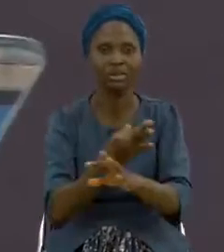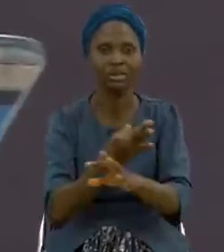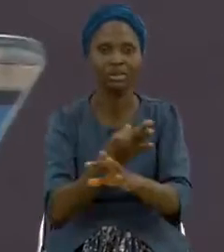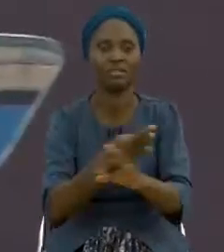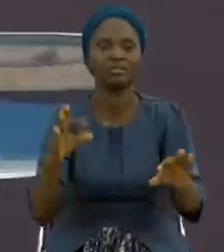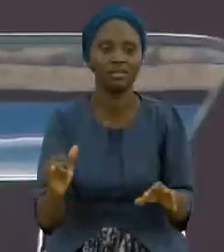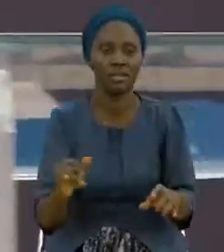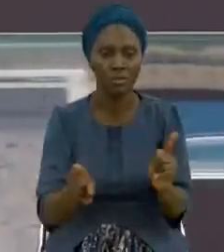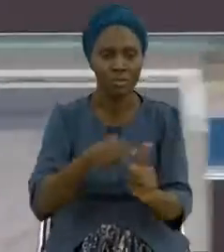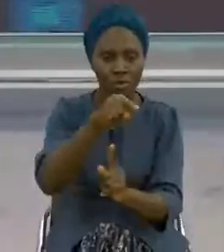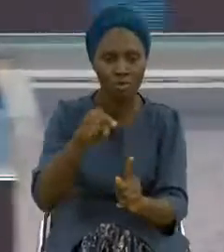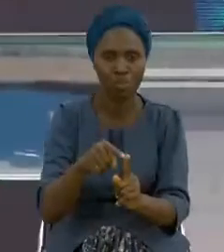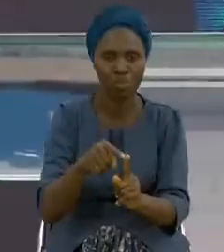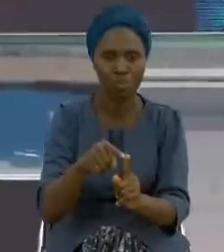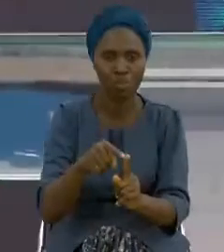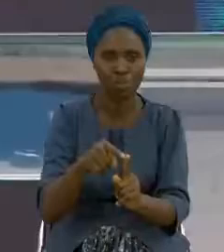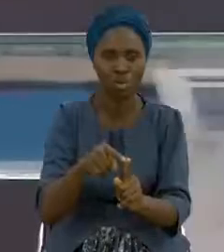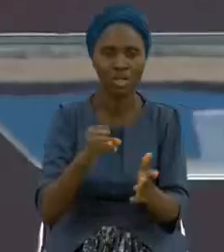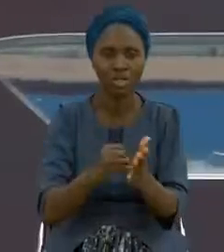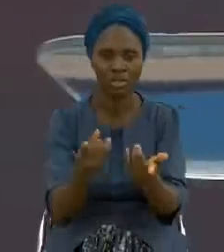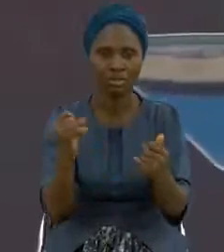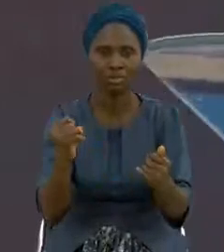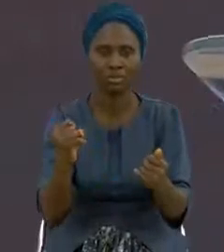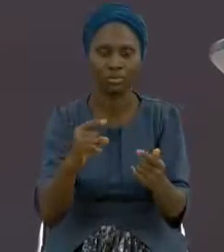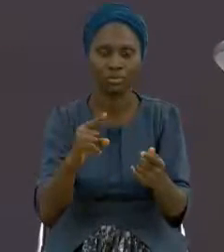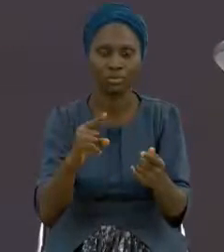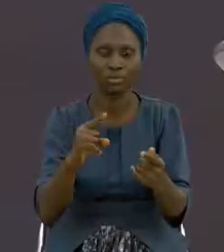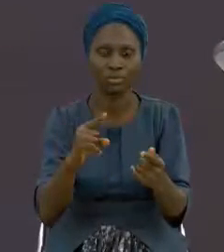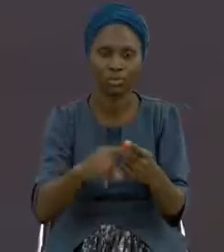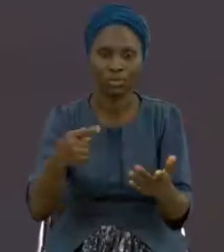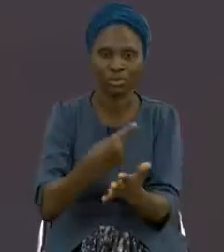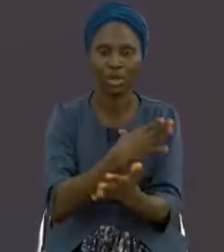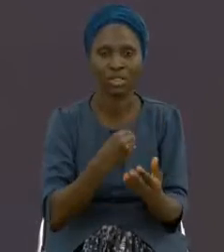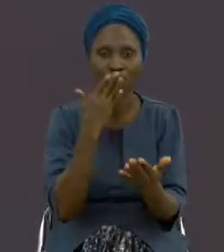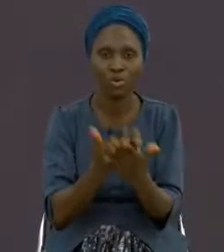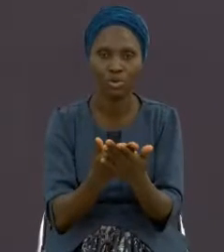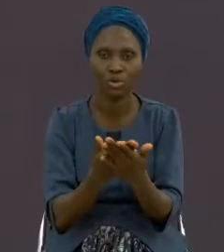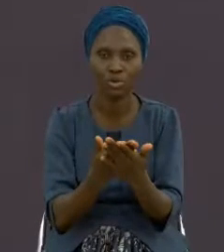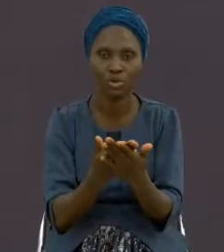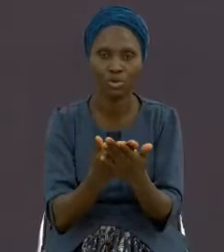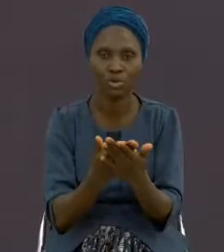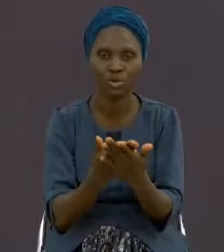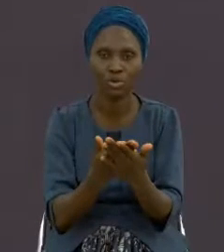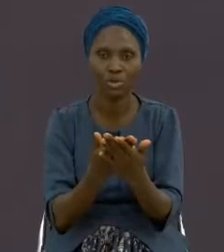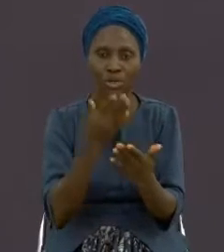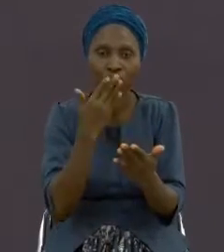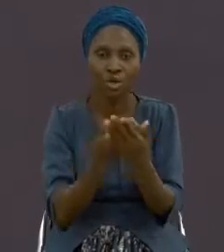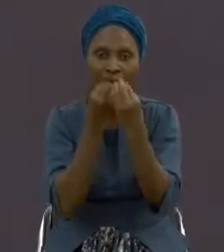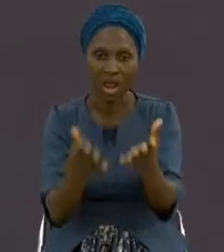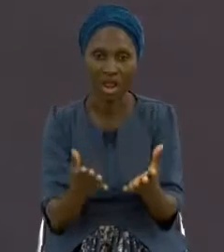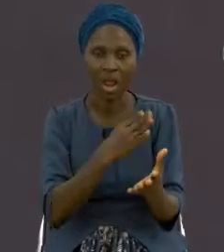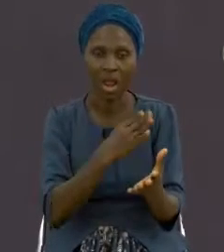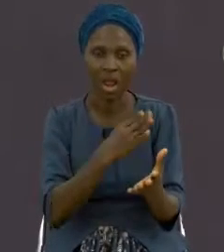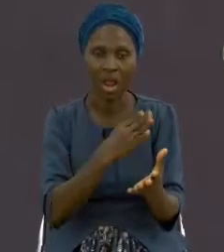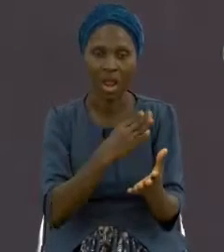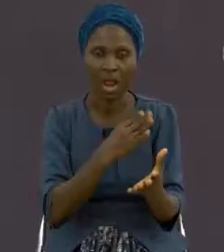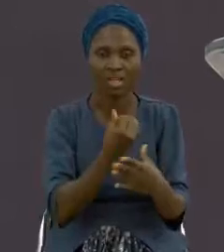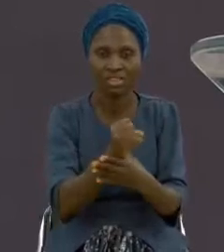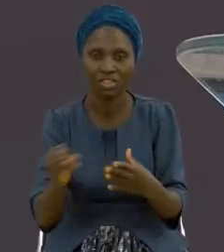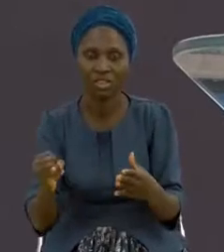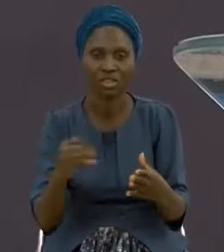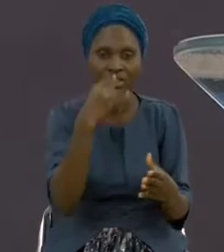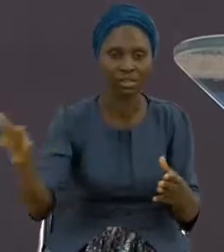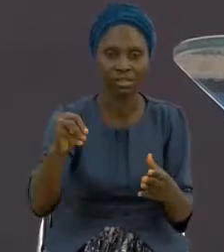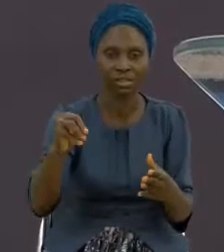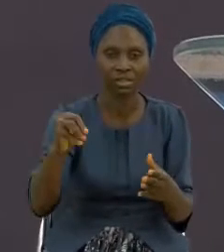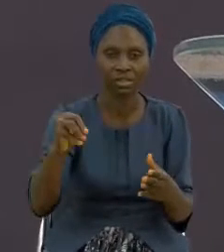and sharing that and telling of Jesus, how he died on the cross of Calvary, and how that